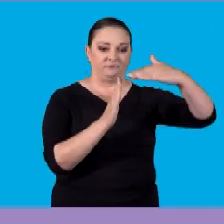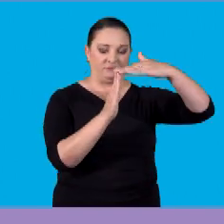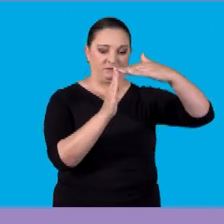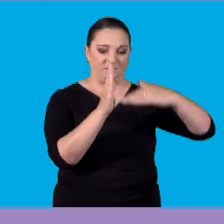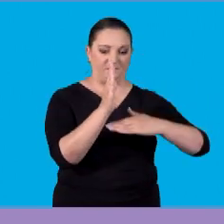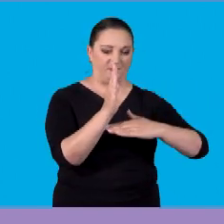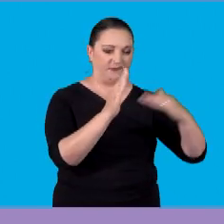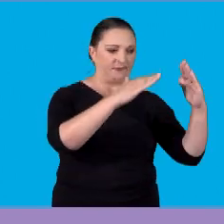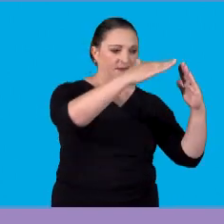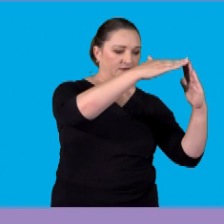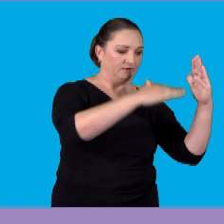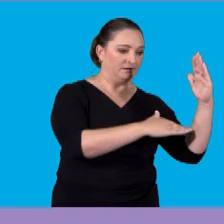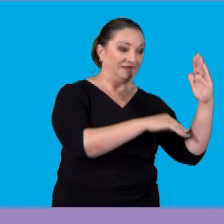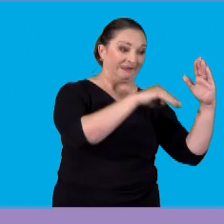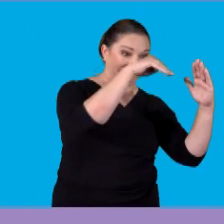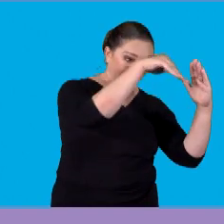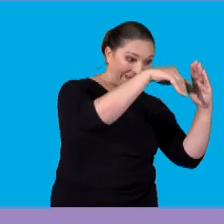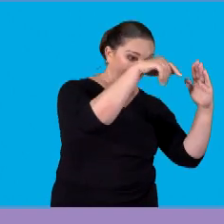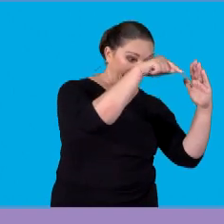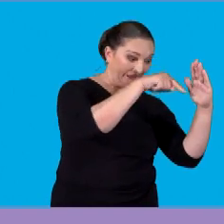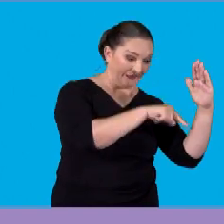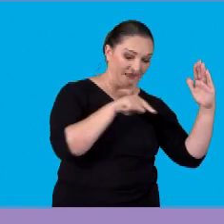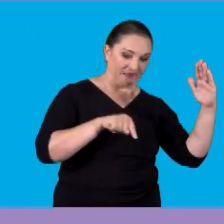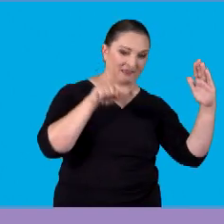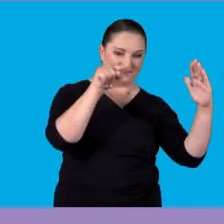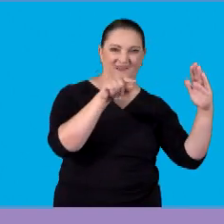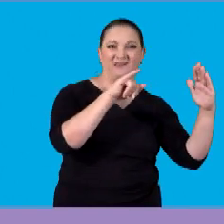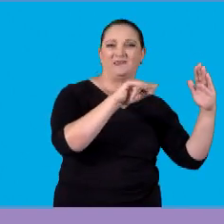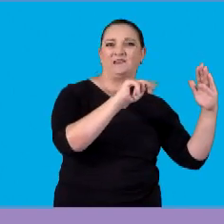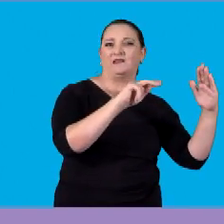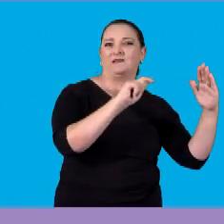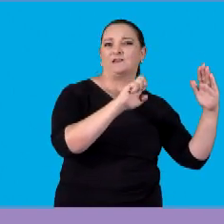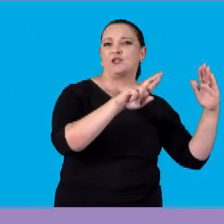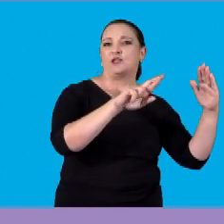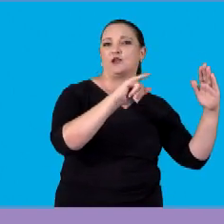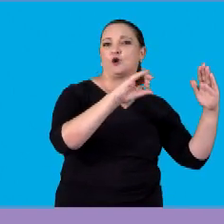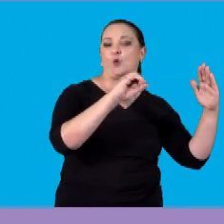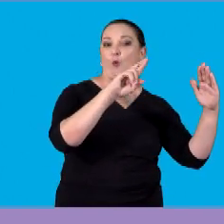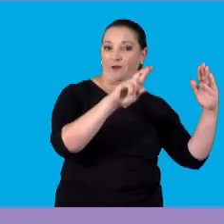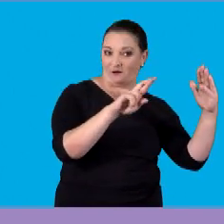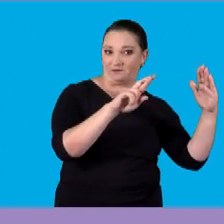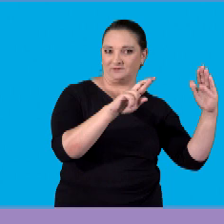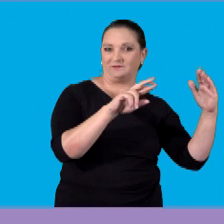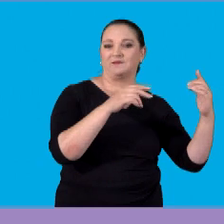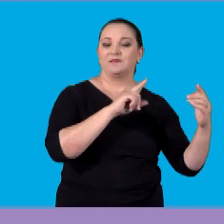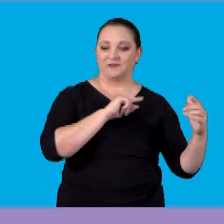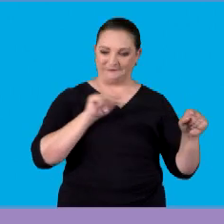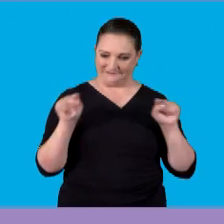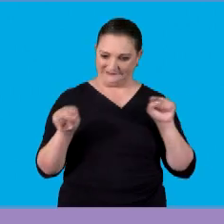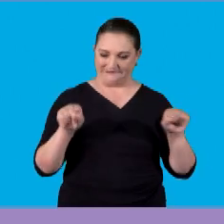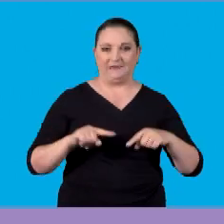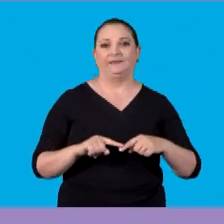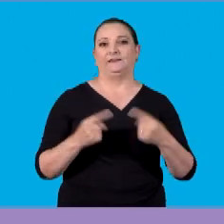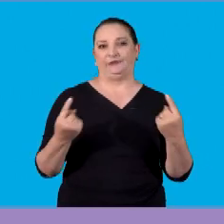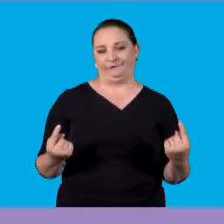angles or the interior angles of a rectangle are equals to 90 degrees. So that is where a rectangle and a